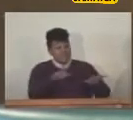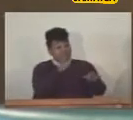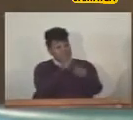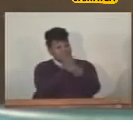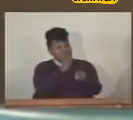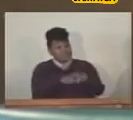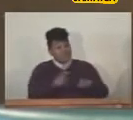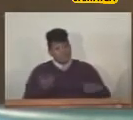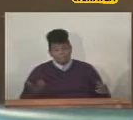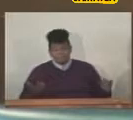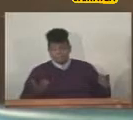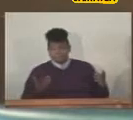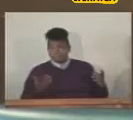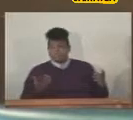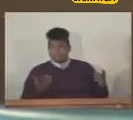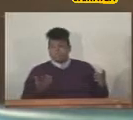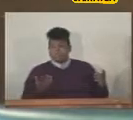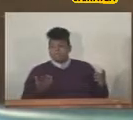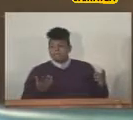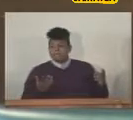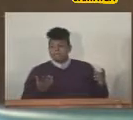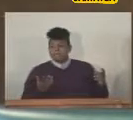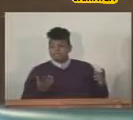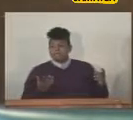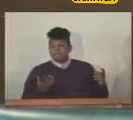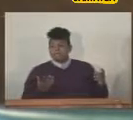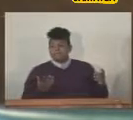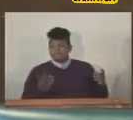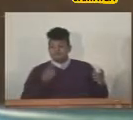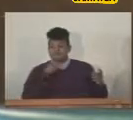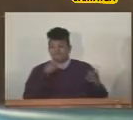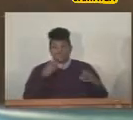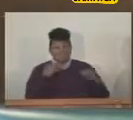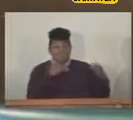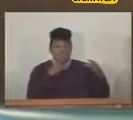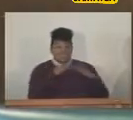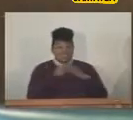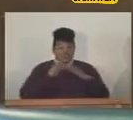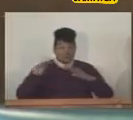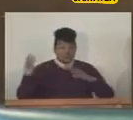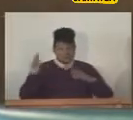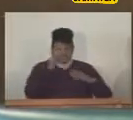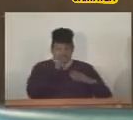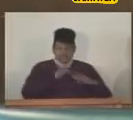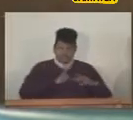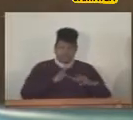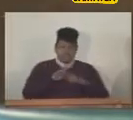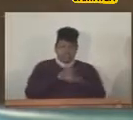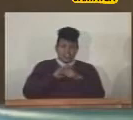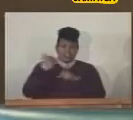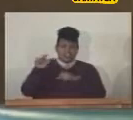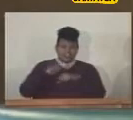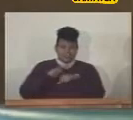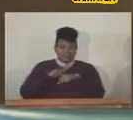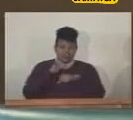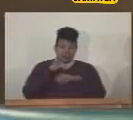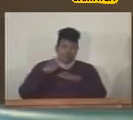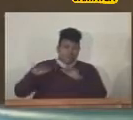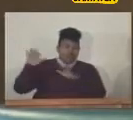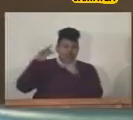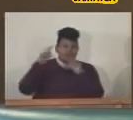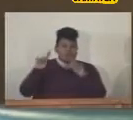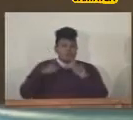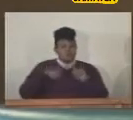time? Apart from the build-up in violence in the western Kingston area, as he was speaking of at the time, let us